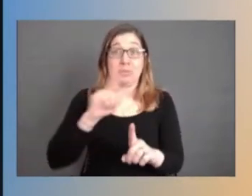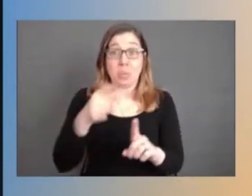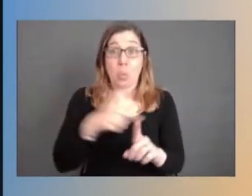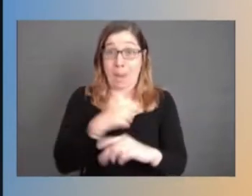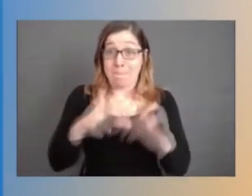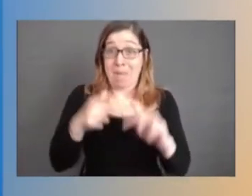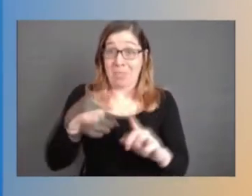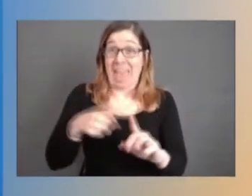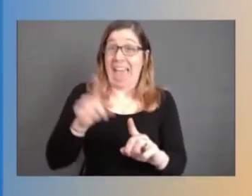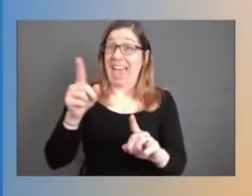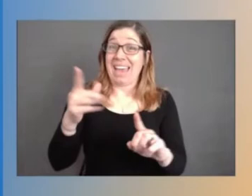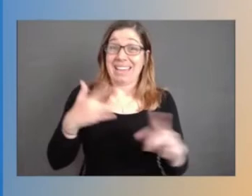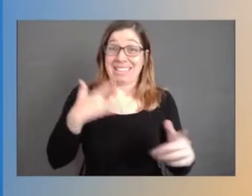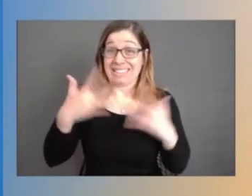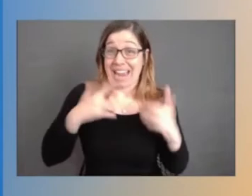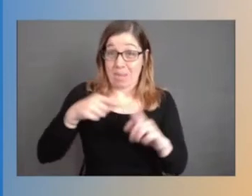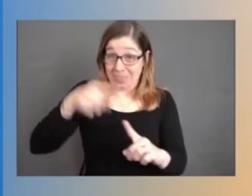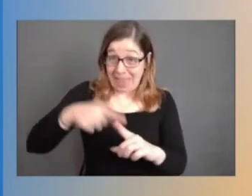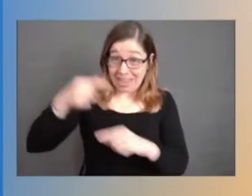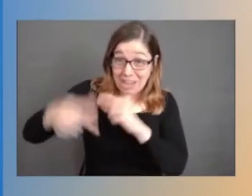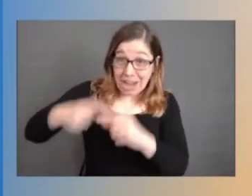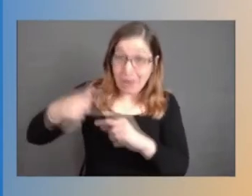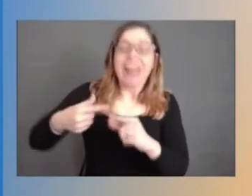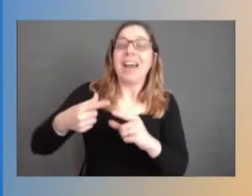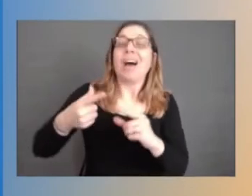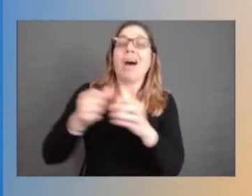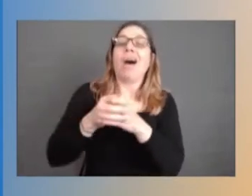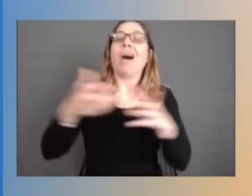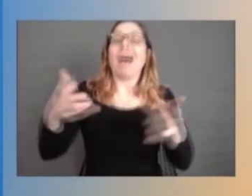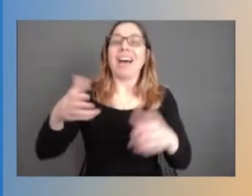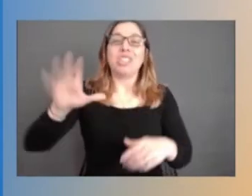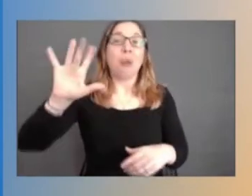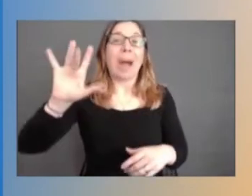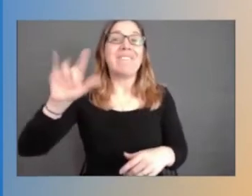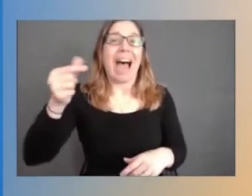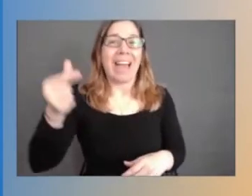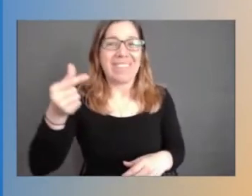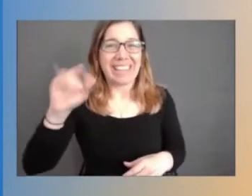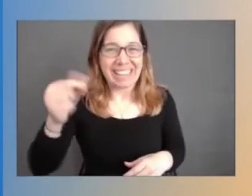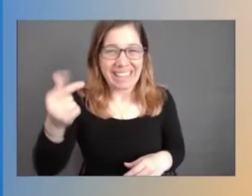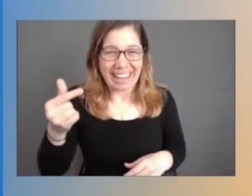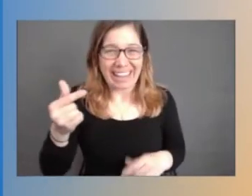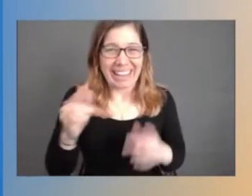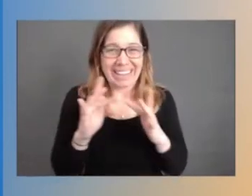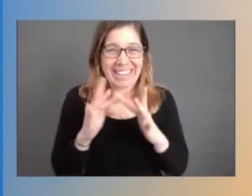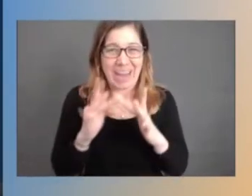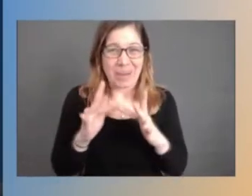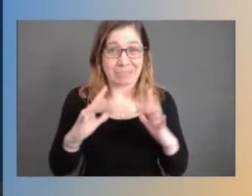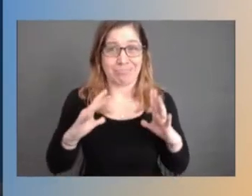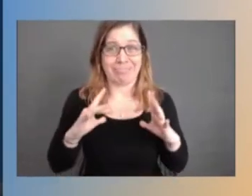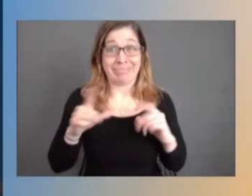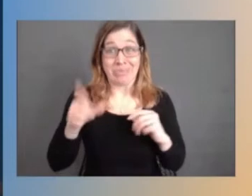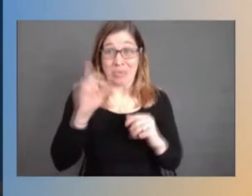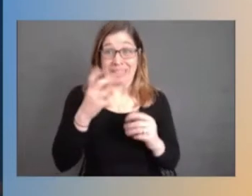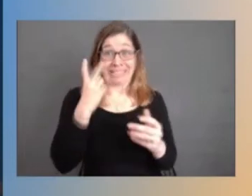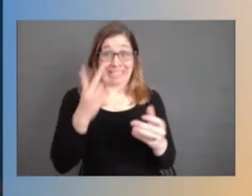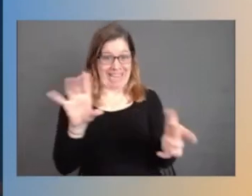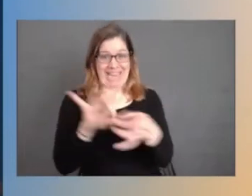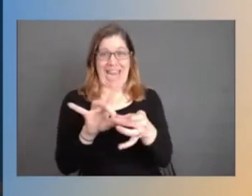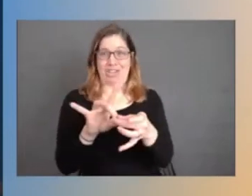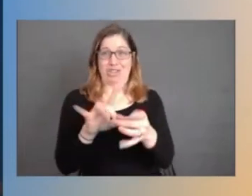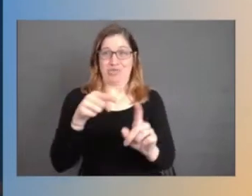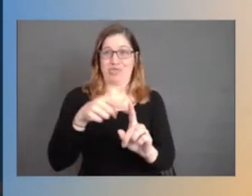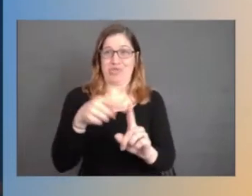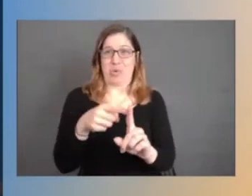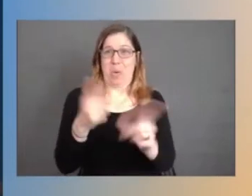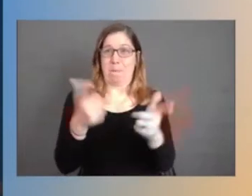generation is that it introduced 25 gig networking. And so you can physically see that the connector on it is bigger, and that's because— Yeah, okay. We've got that